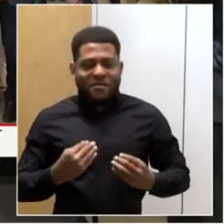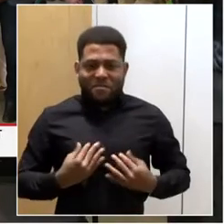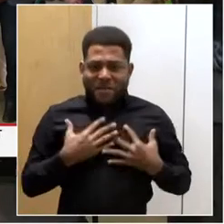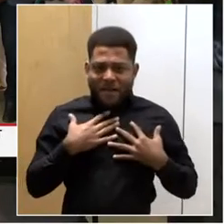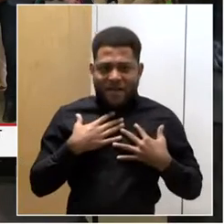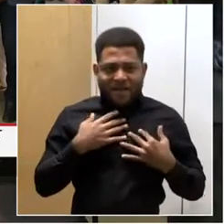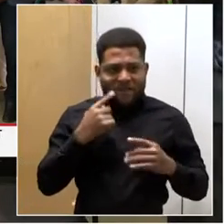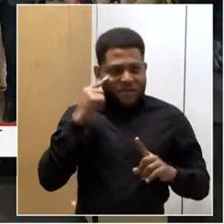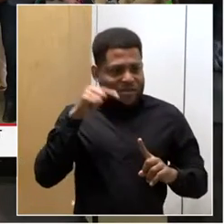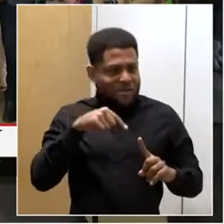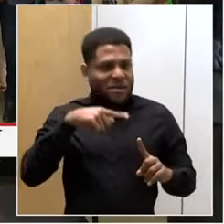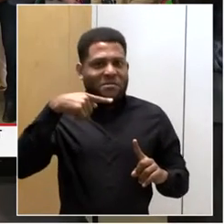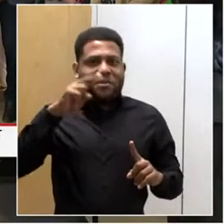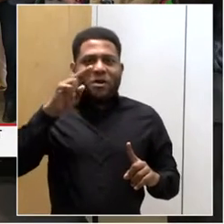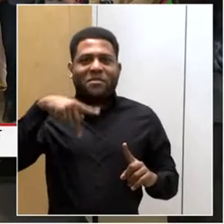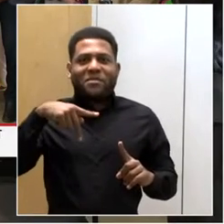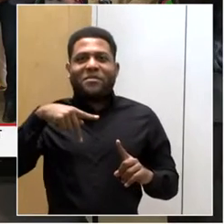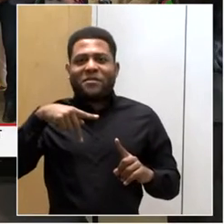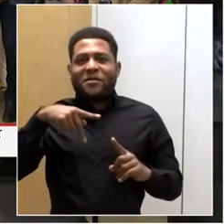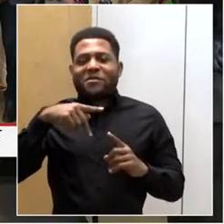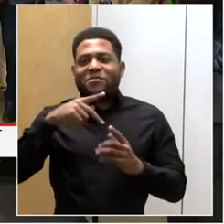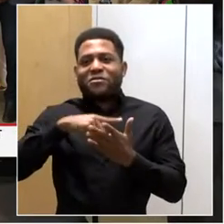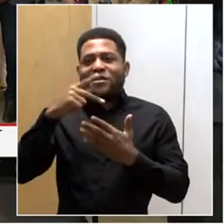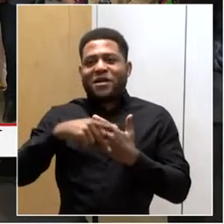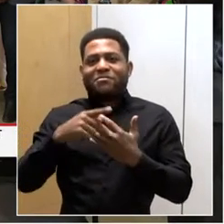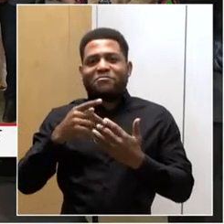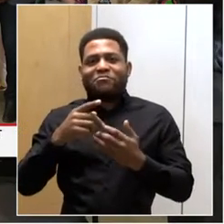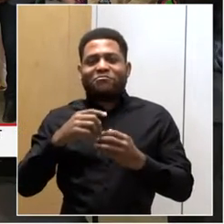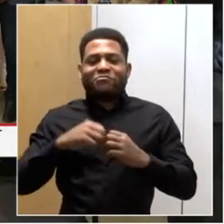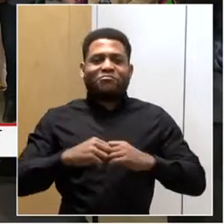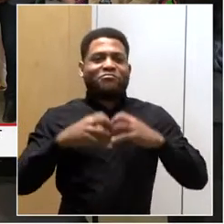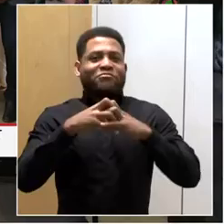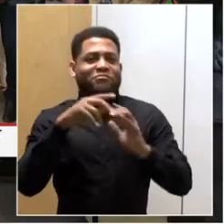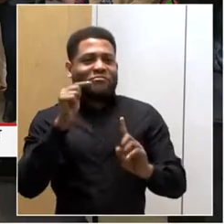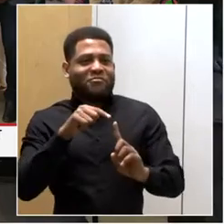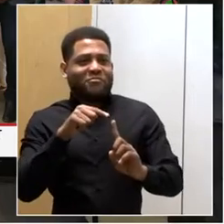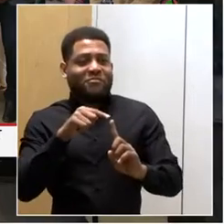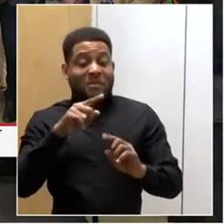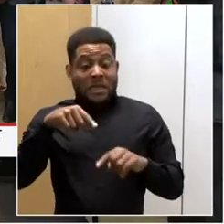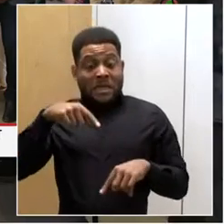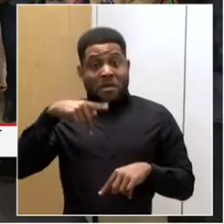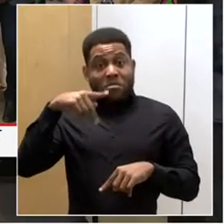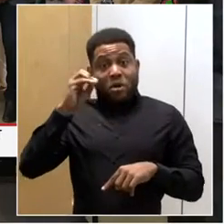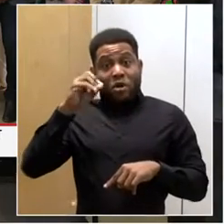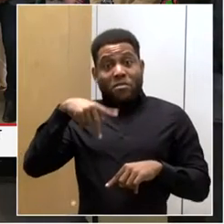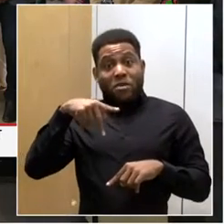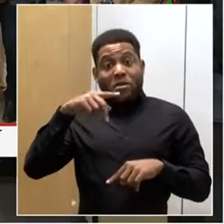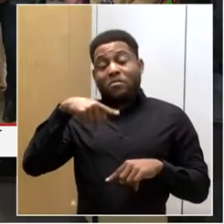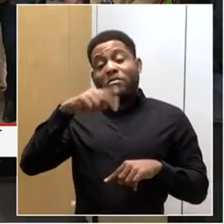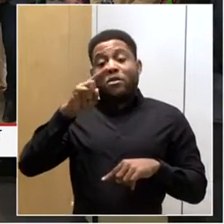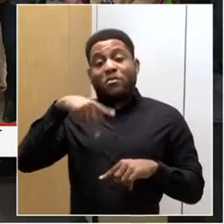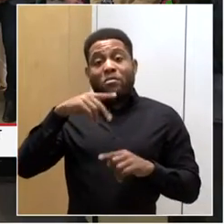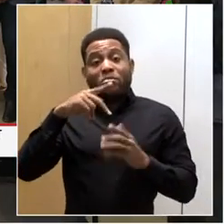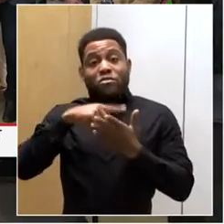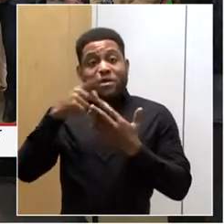for PUPs. And by the way, the DNA of PUPs is going to, I think, help improve